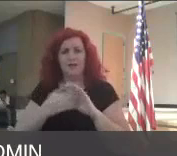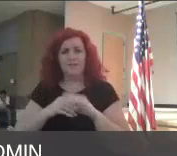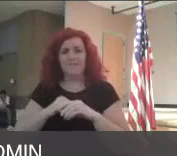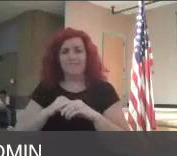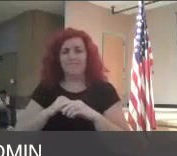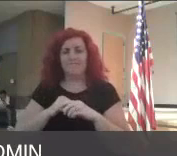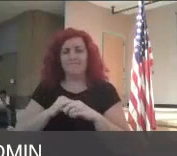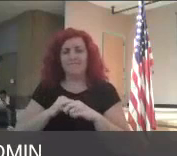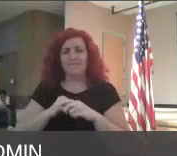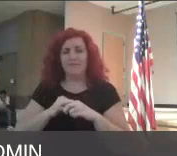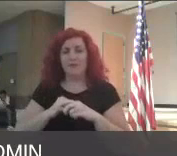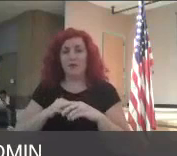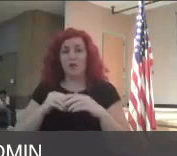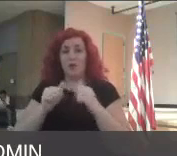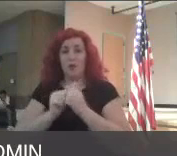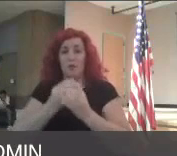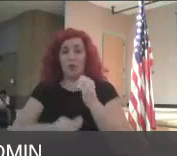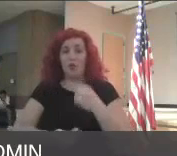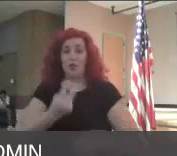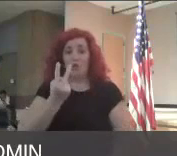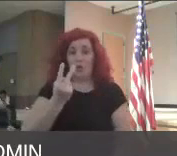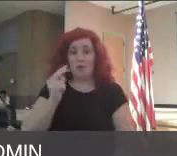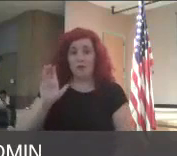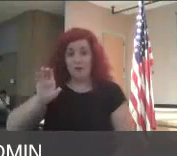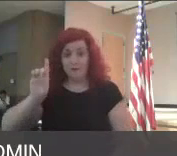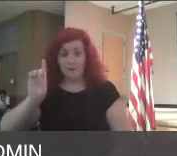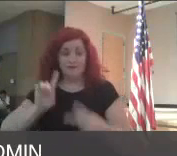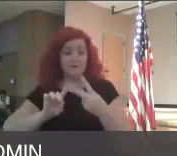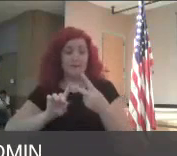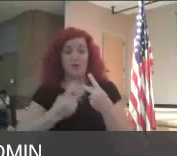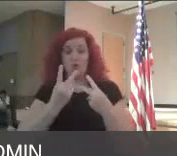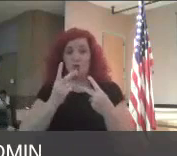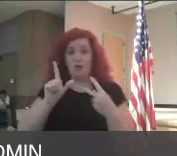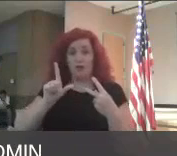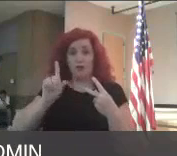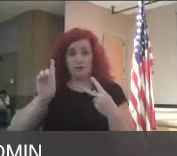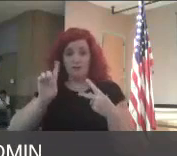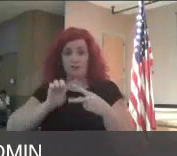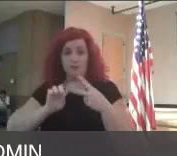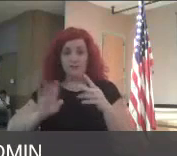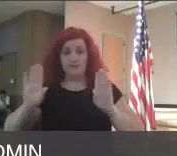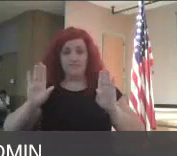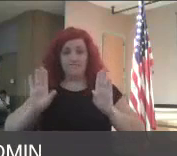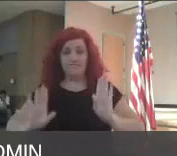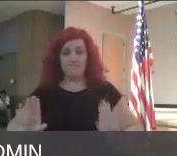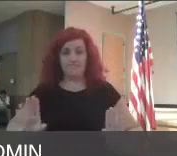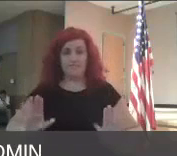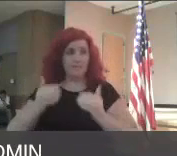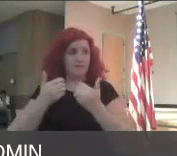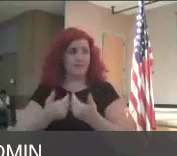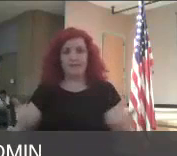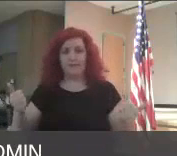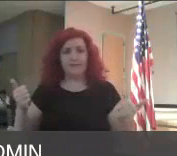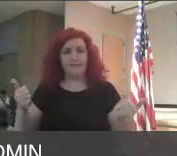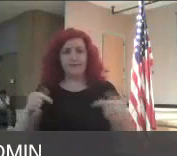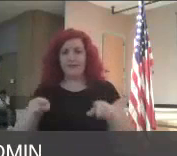two congressional districts and two legislative districts in Yuma County split basically the same